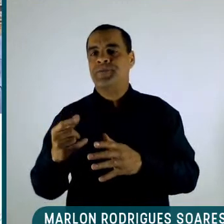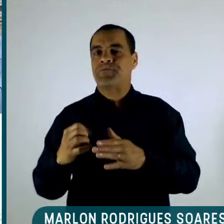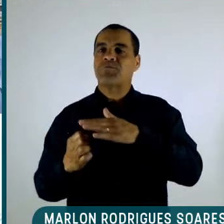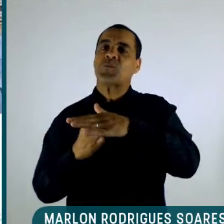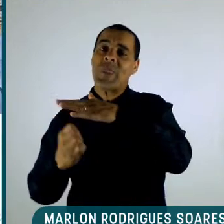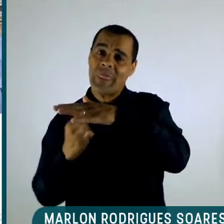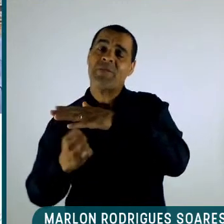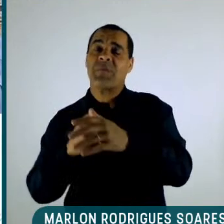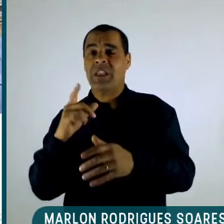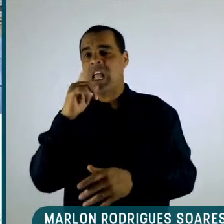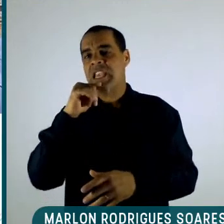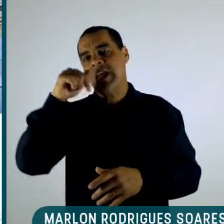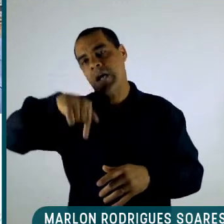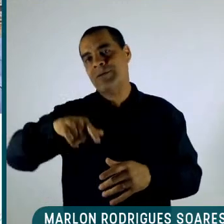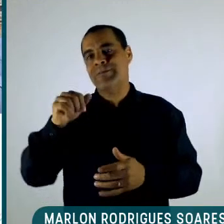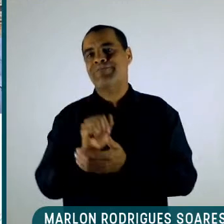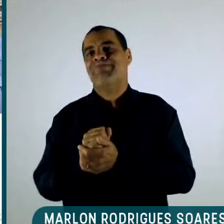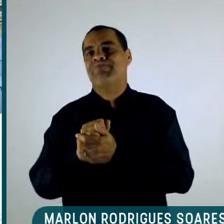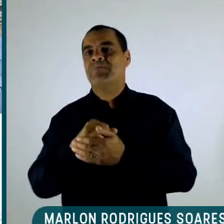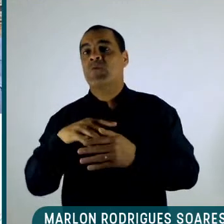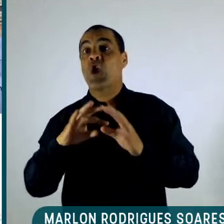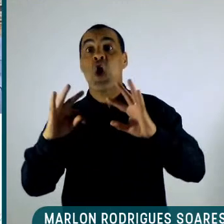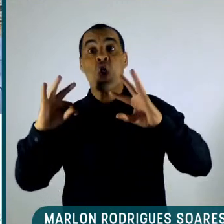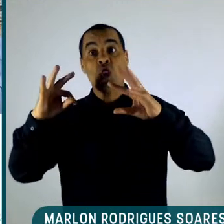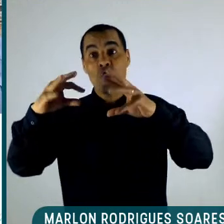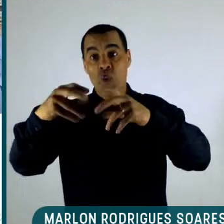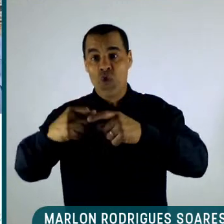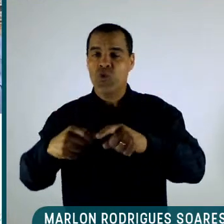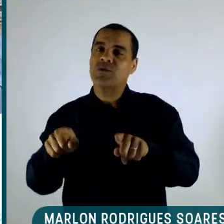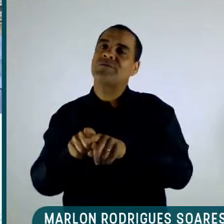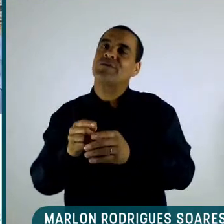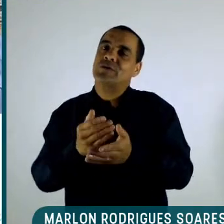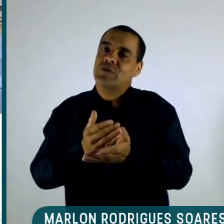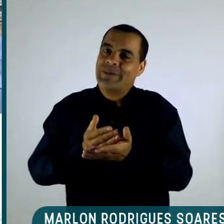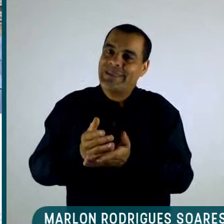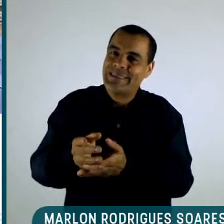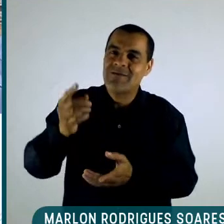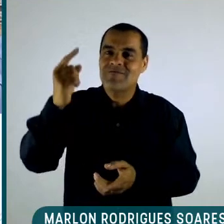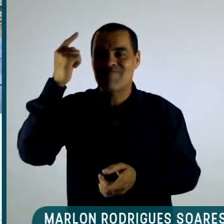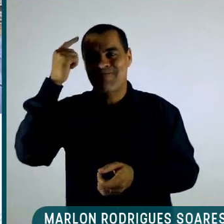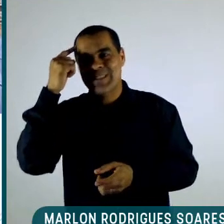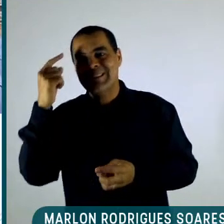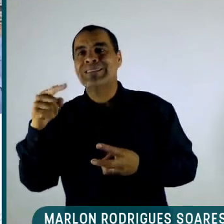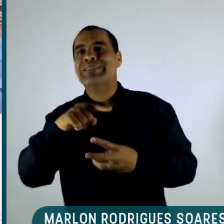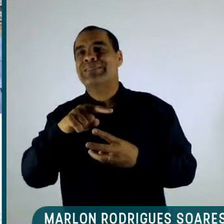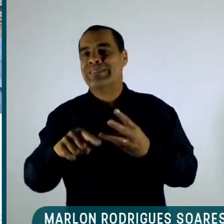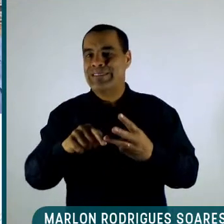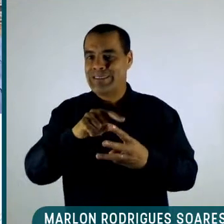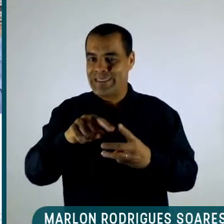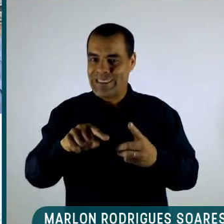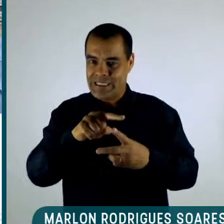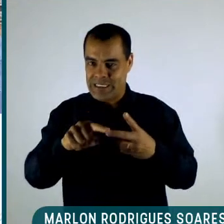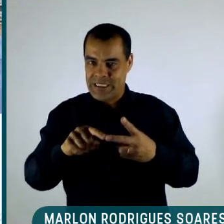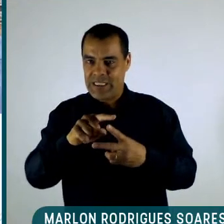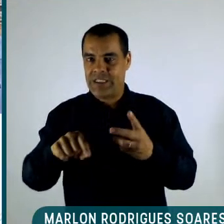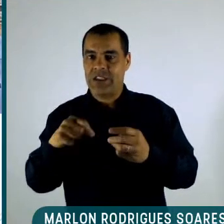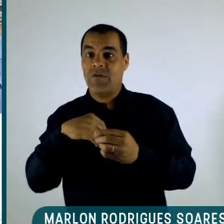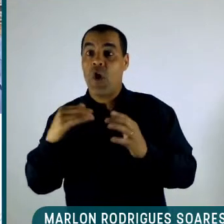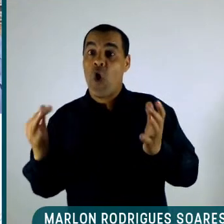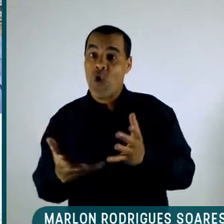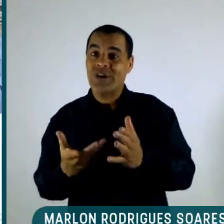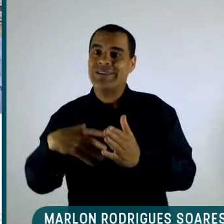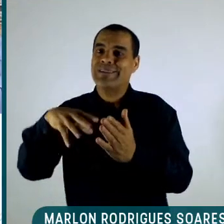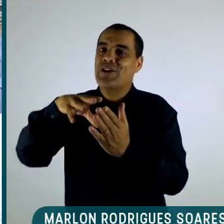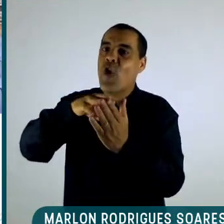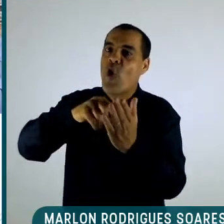our taps because Sabesp is turning off the water supply in Paraisópolis. So everything we started and thought of in those two initiatives,